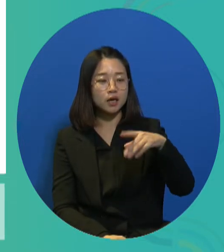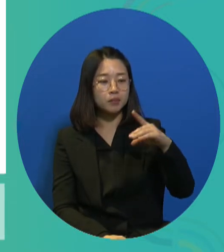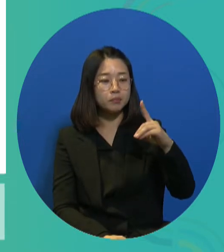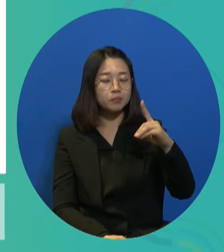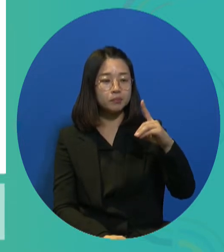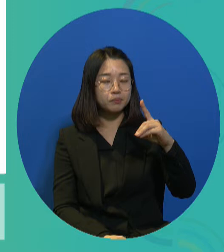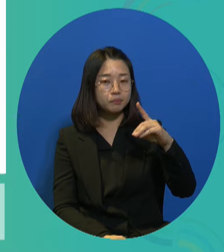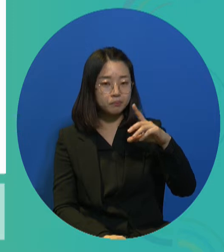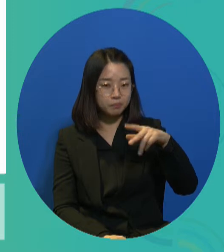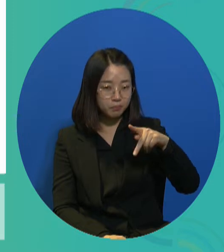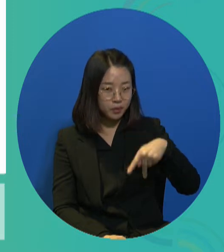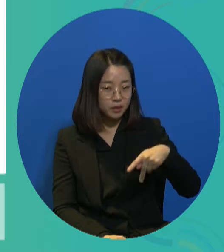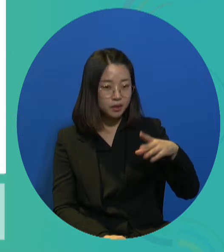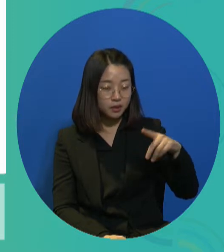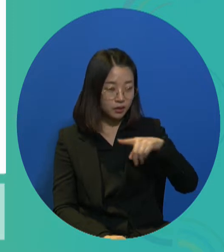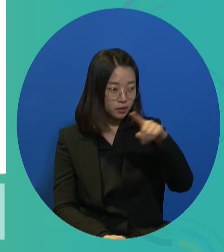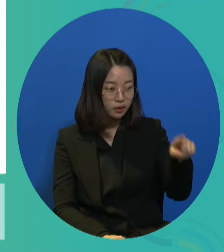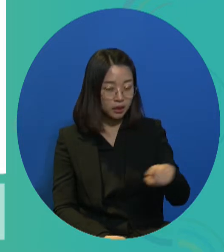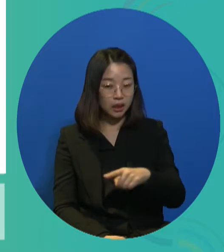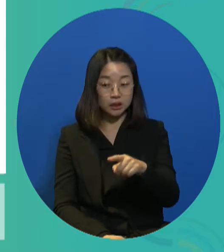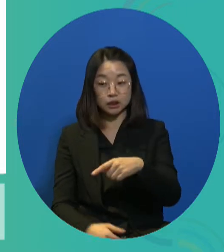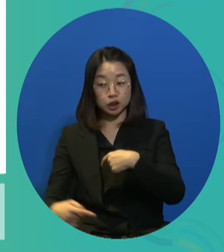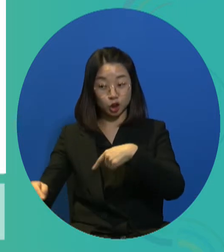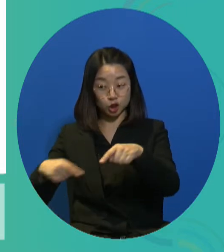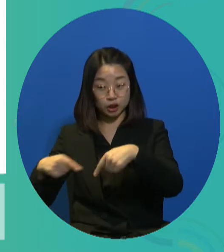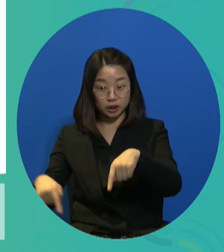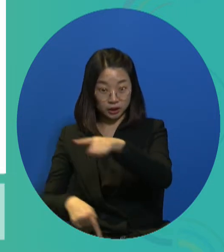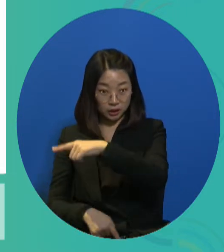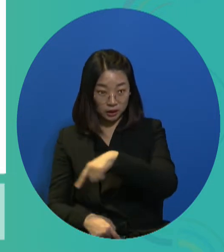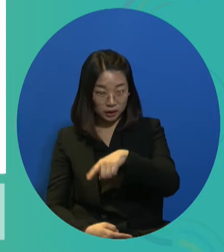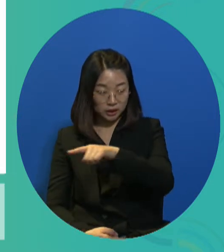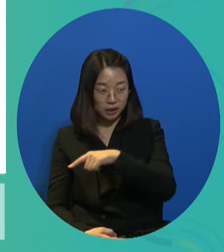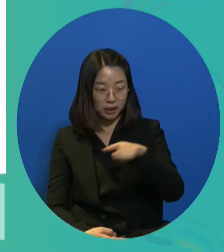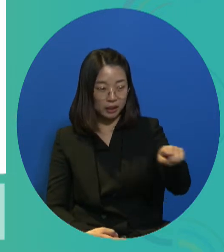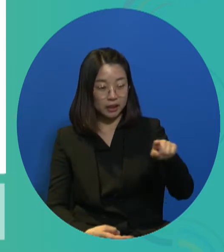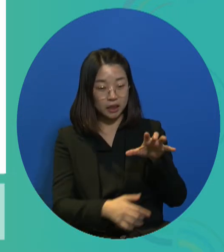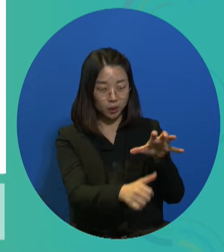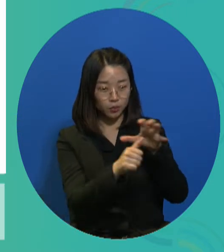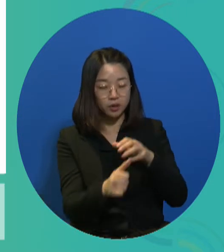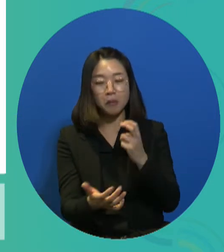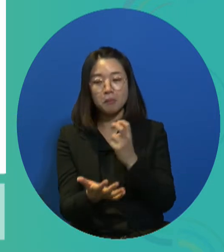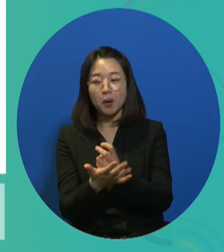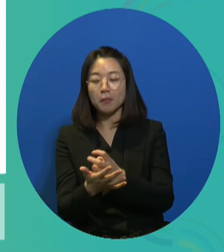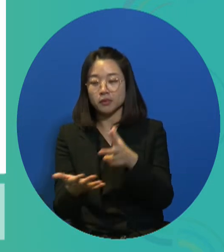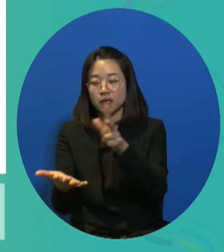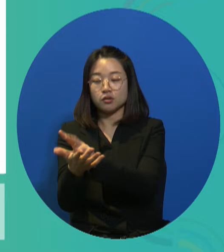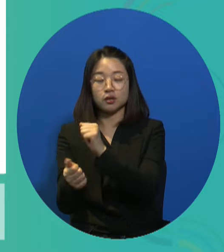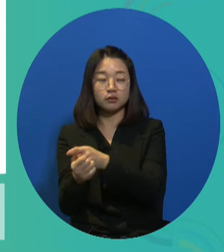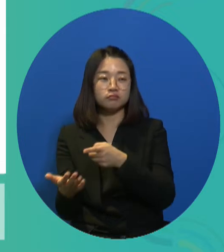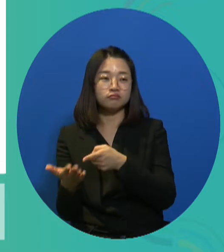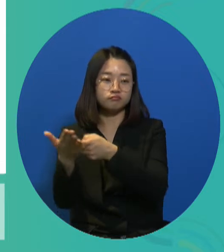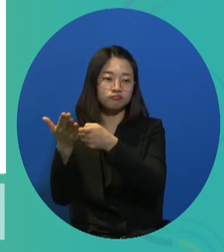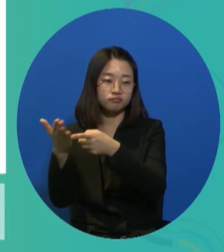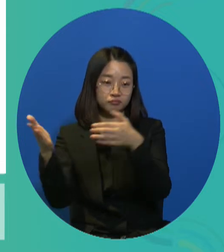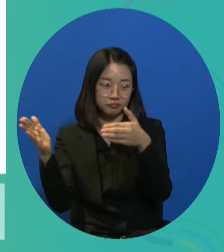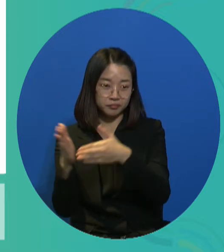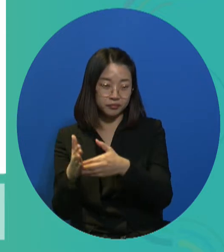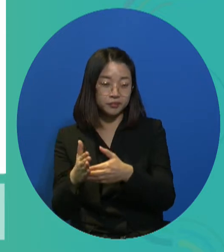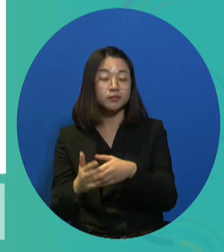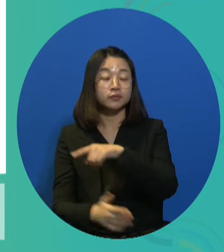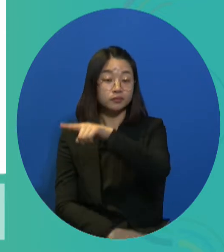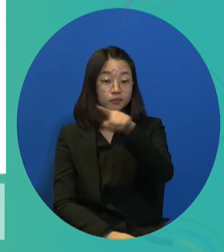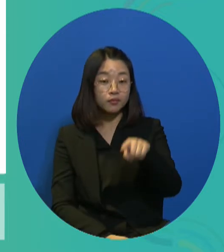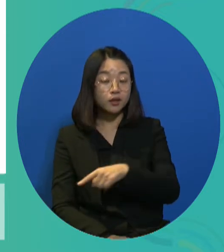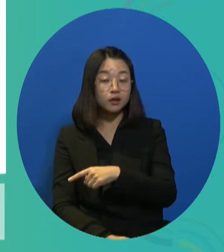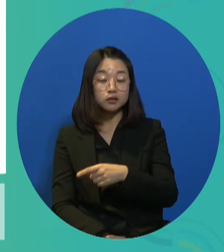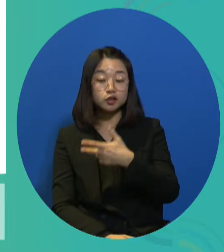where we get to the importance of devolution, Scottish and Welsh governments are looking to put the convention into their